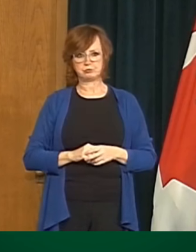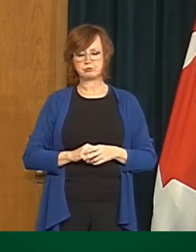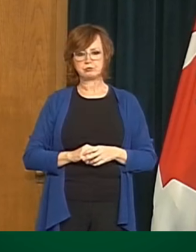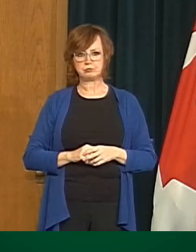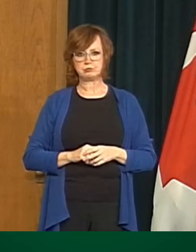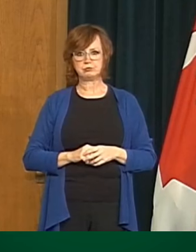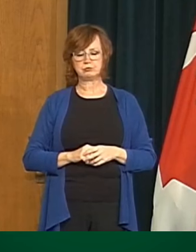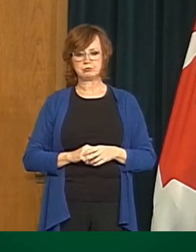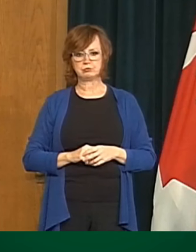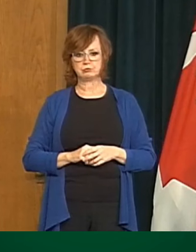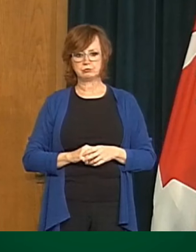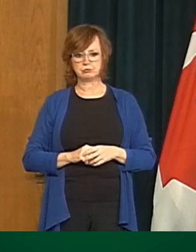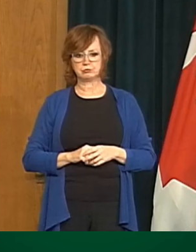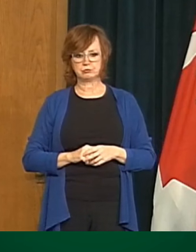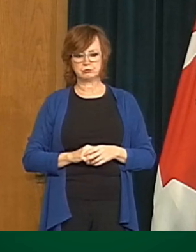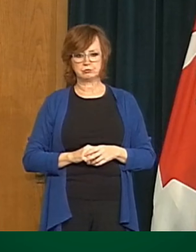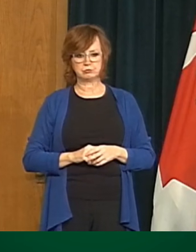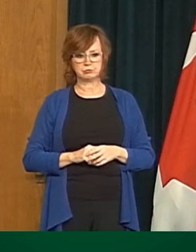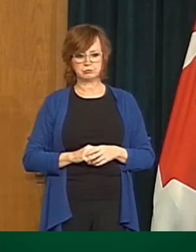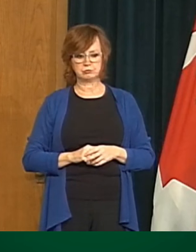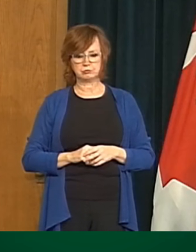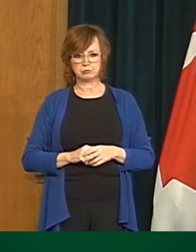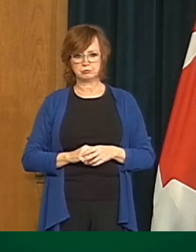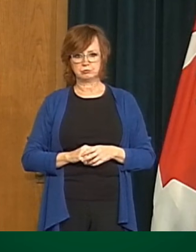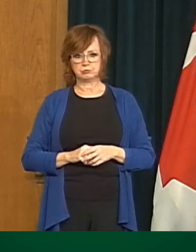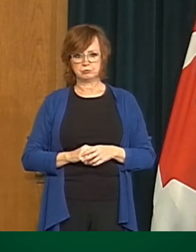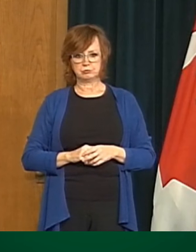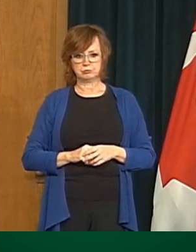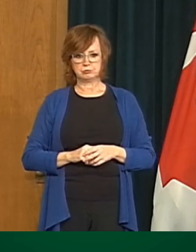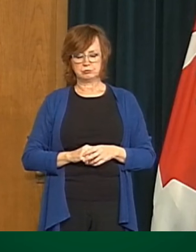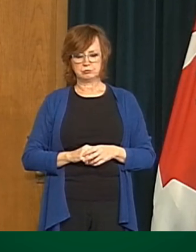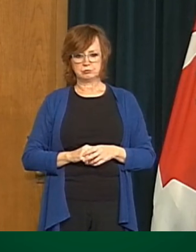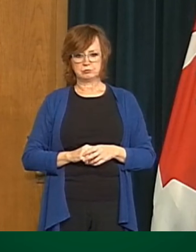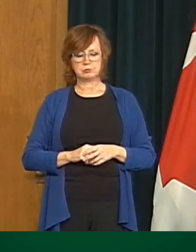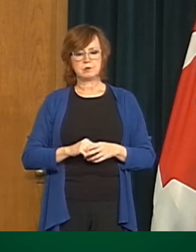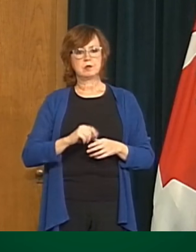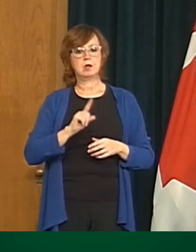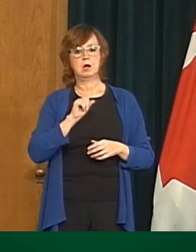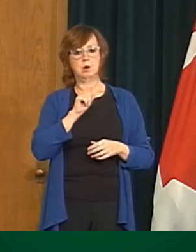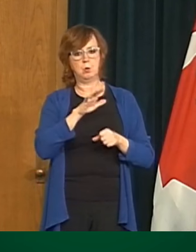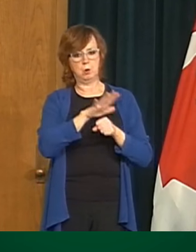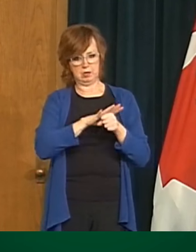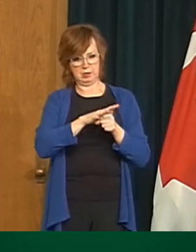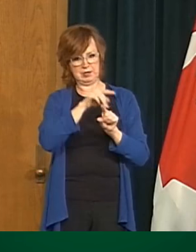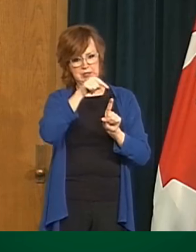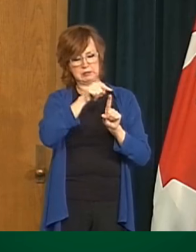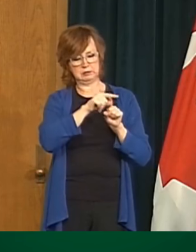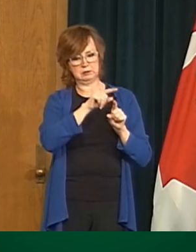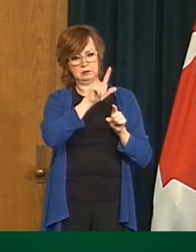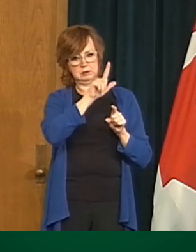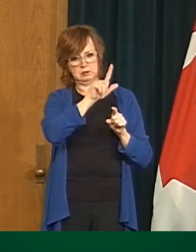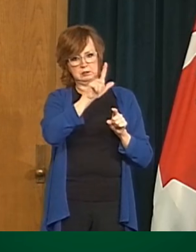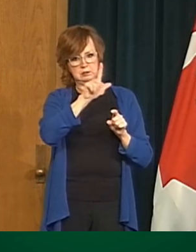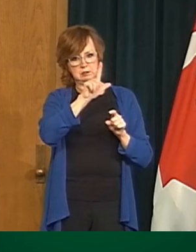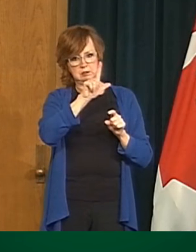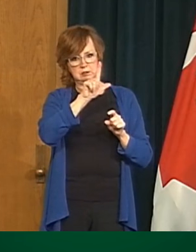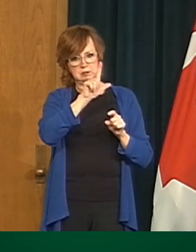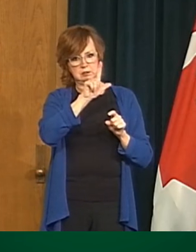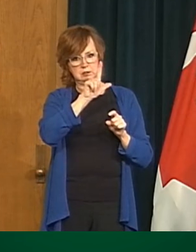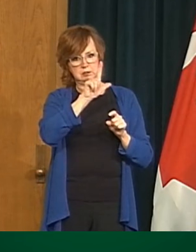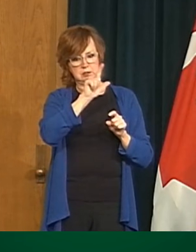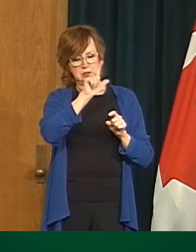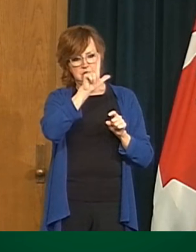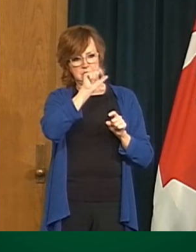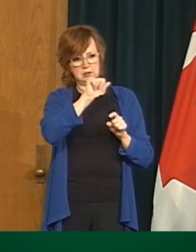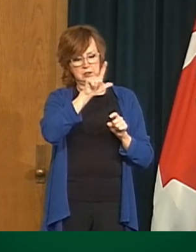one more serious outbreak that we have in Loche and that surrounding area. But if we are able to get that